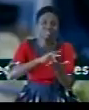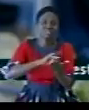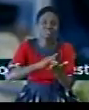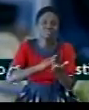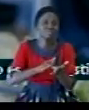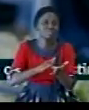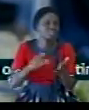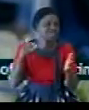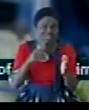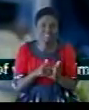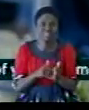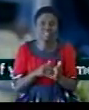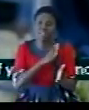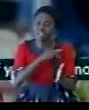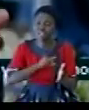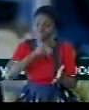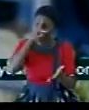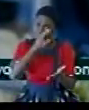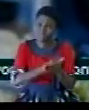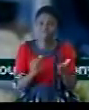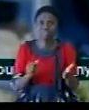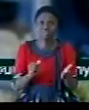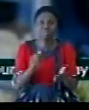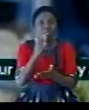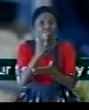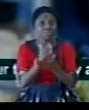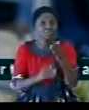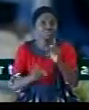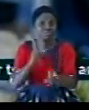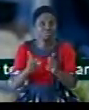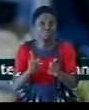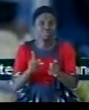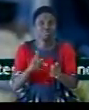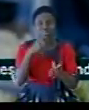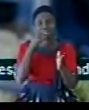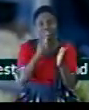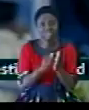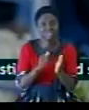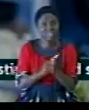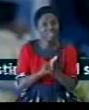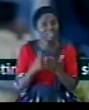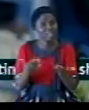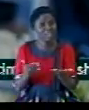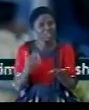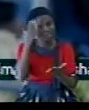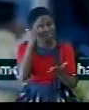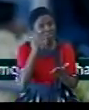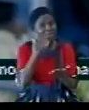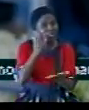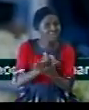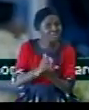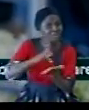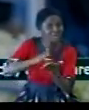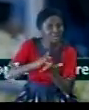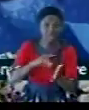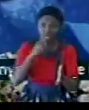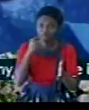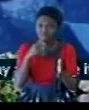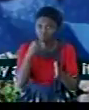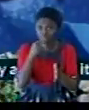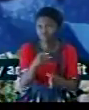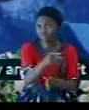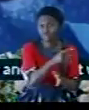saying, won't you fast? I saw some of my nurses here. I was saying, it has been long that he saw me. He said, don't worry. God is at